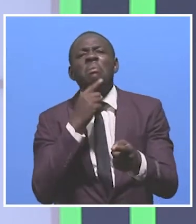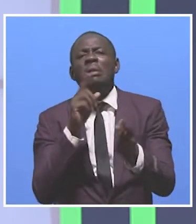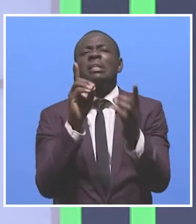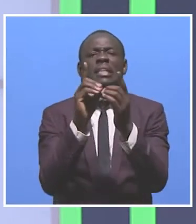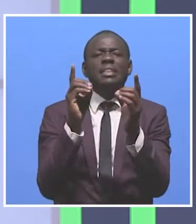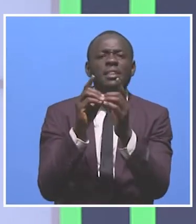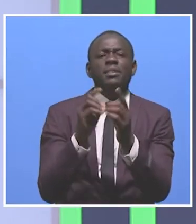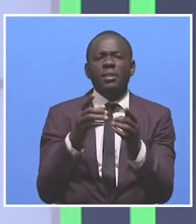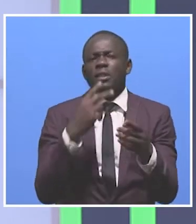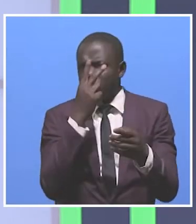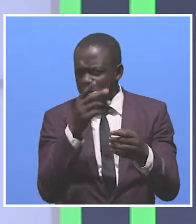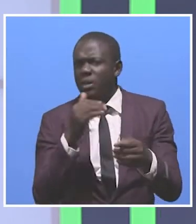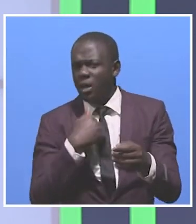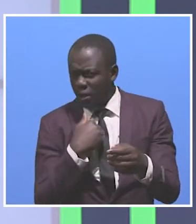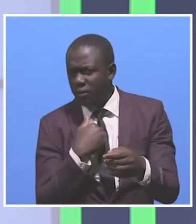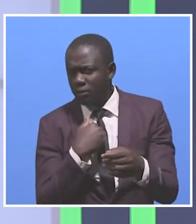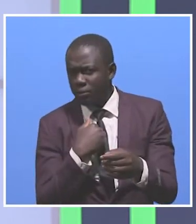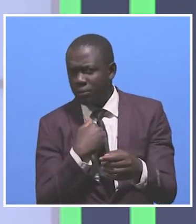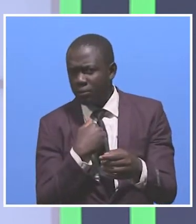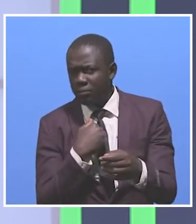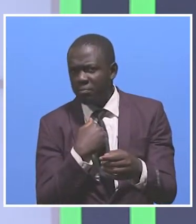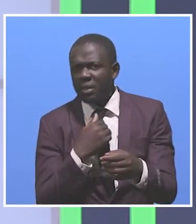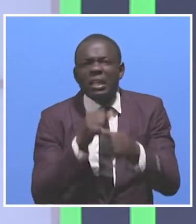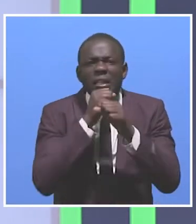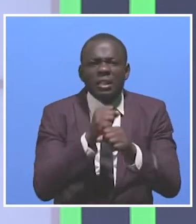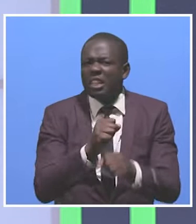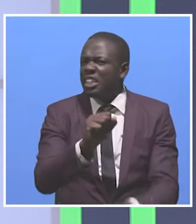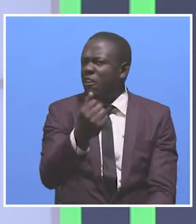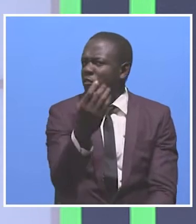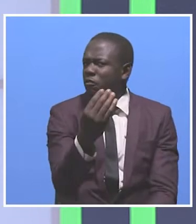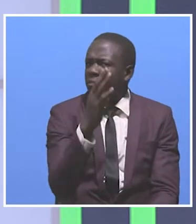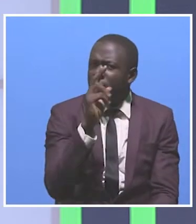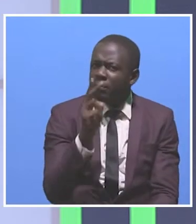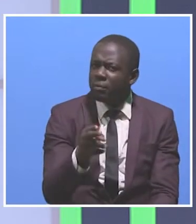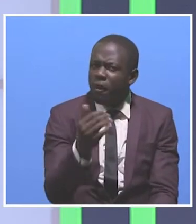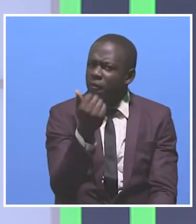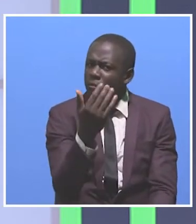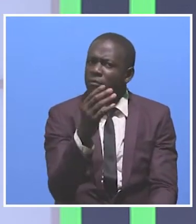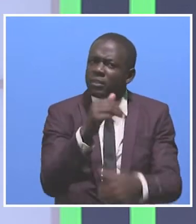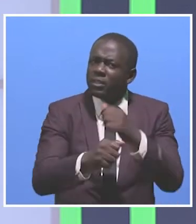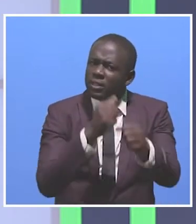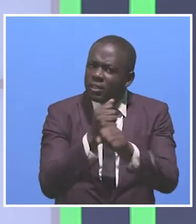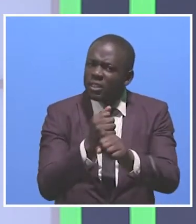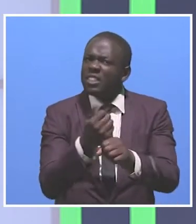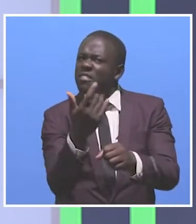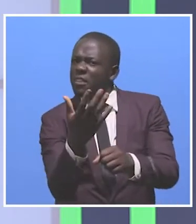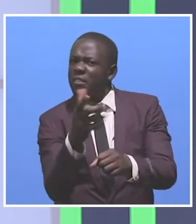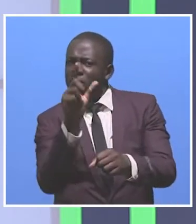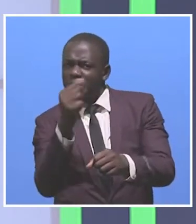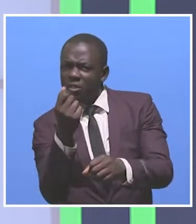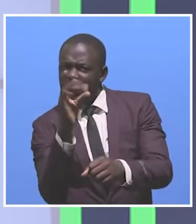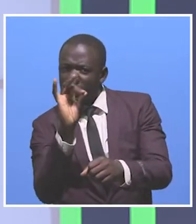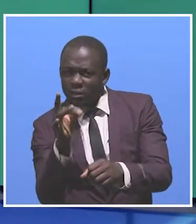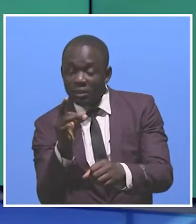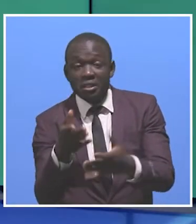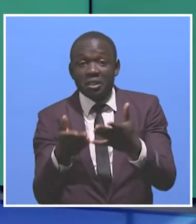12 years yoine mulimbwire 13 14 so ngapula abamusikirere point apula